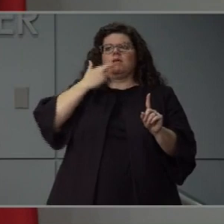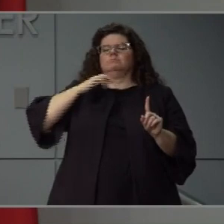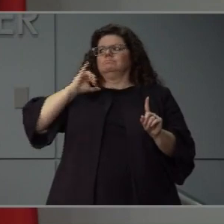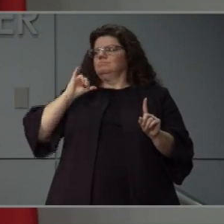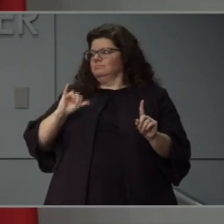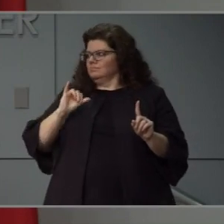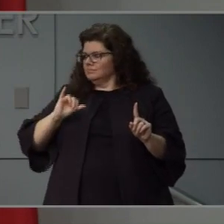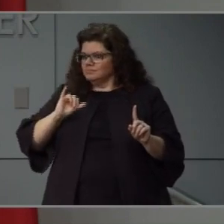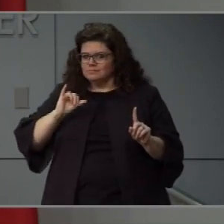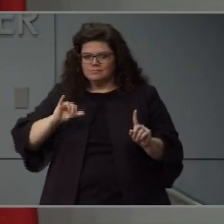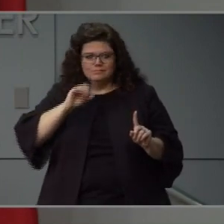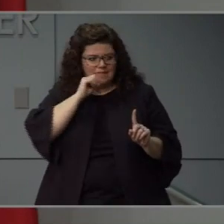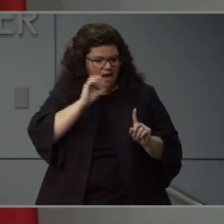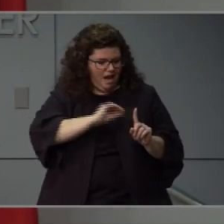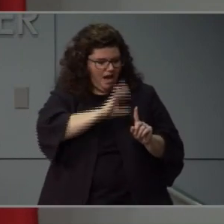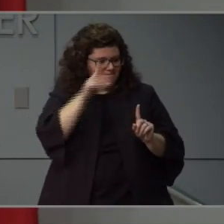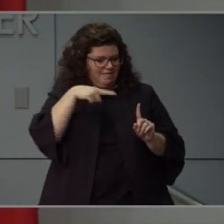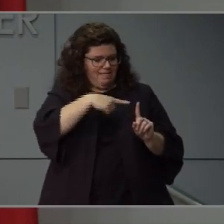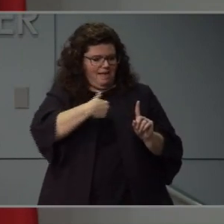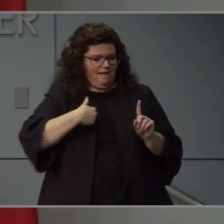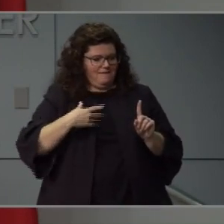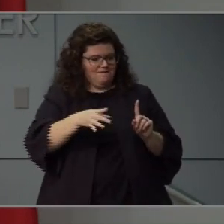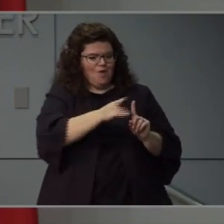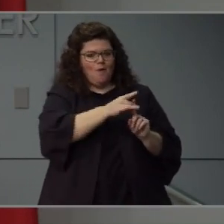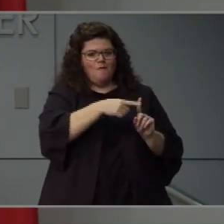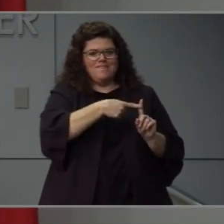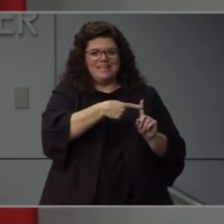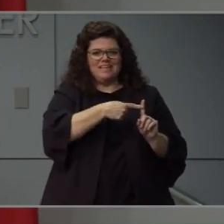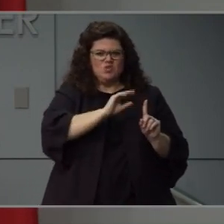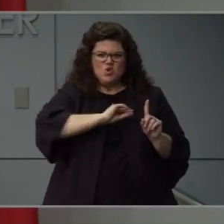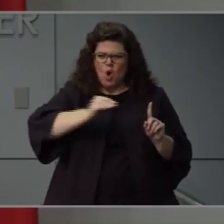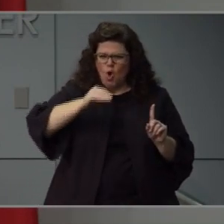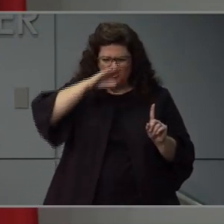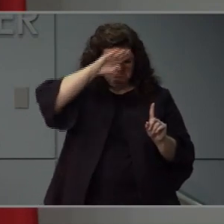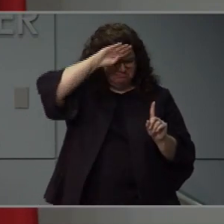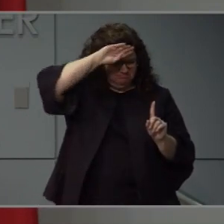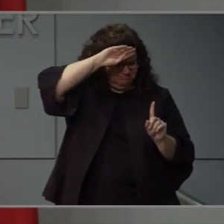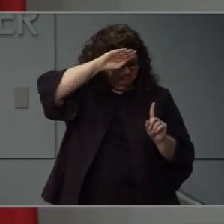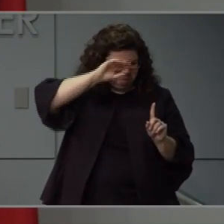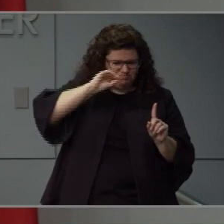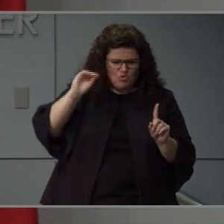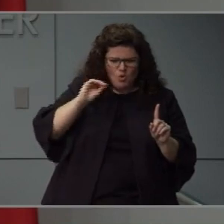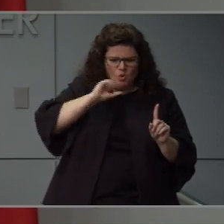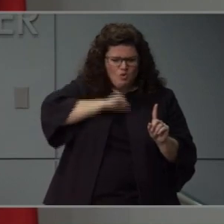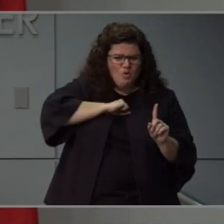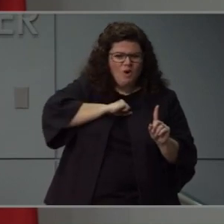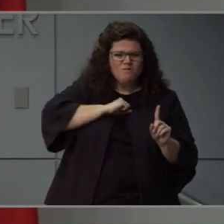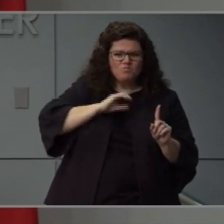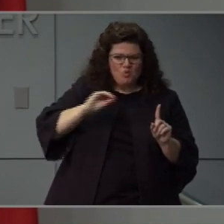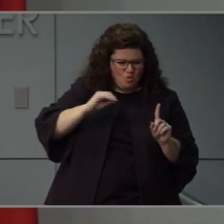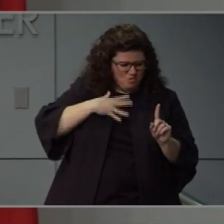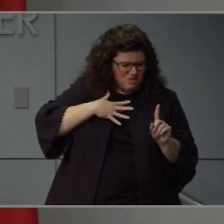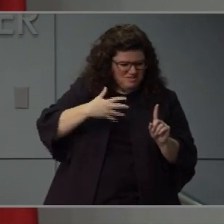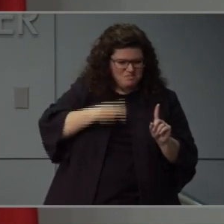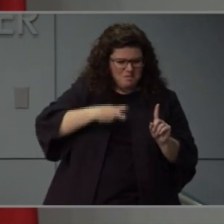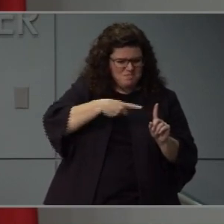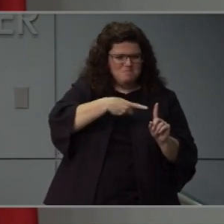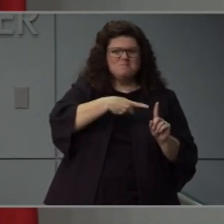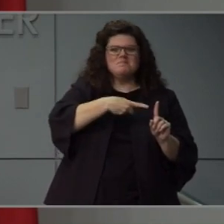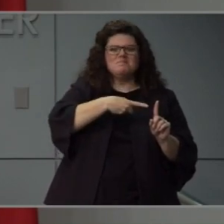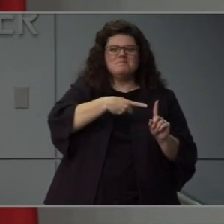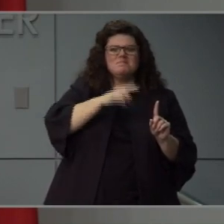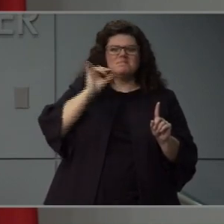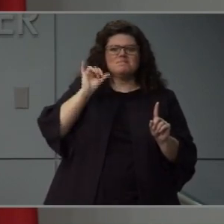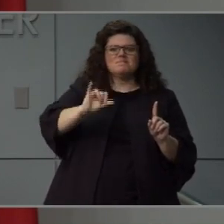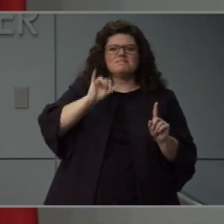during this. I think the amount of what's called asymptomatic spread, the data has shown that there is a lot of